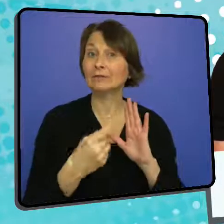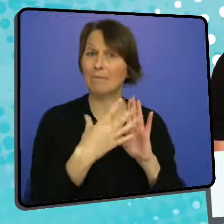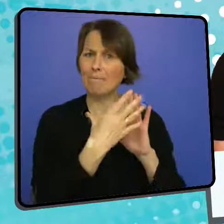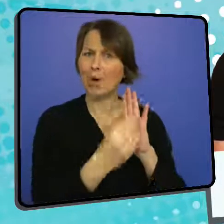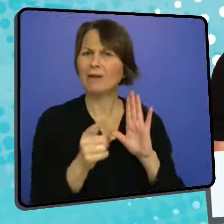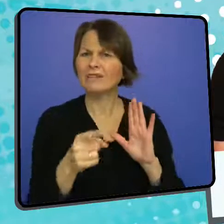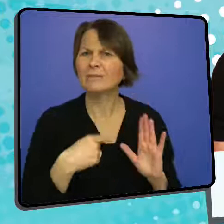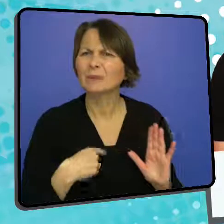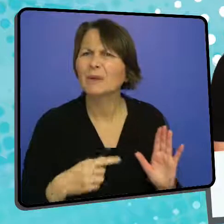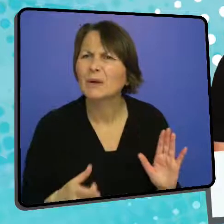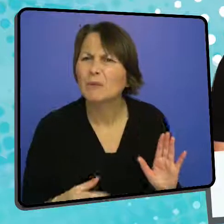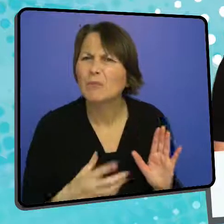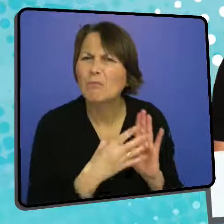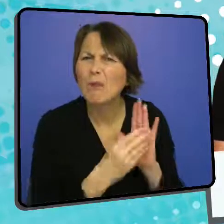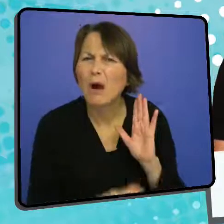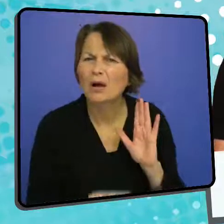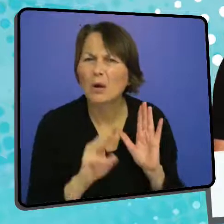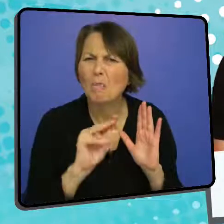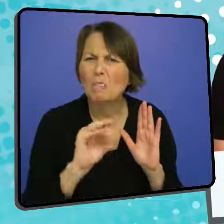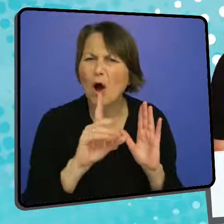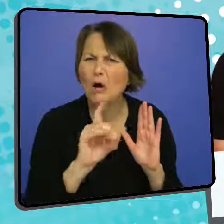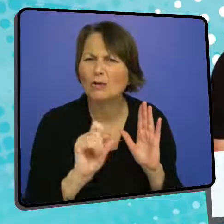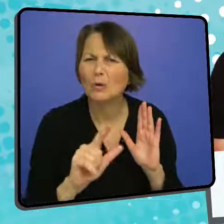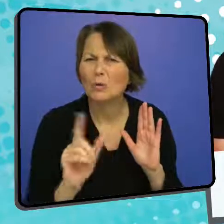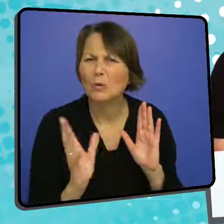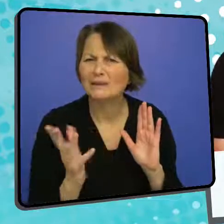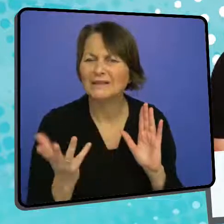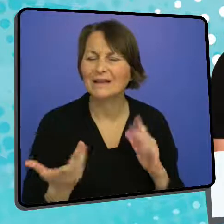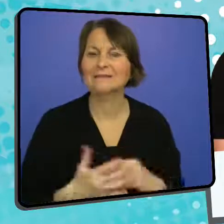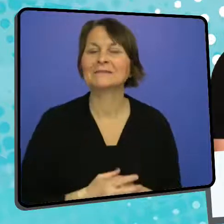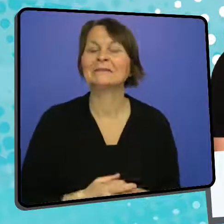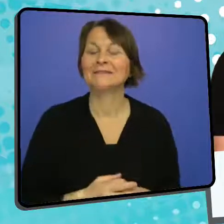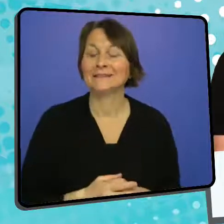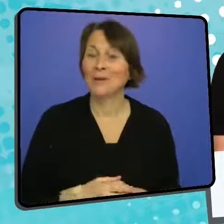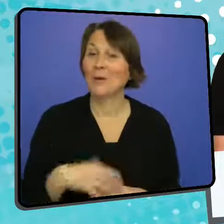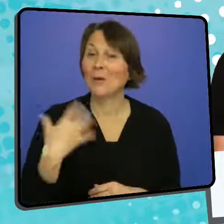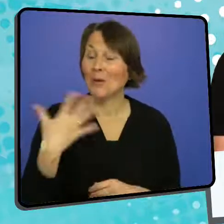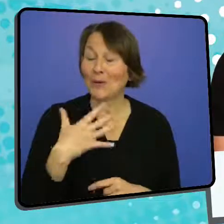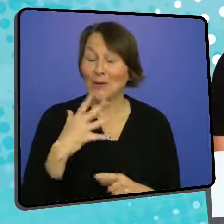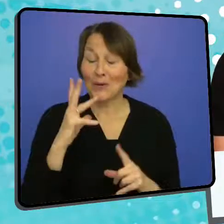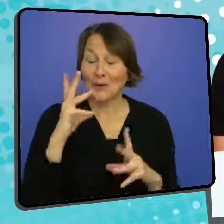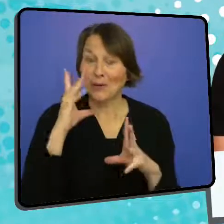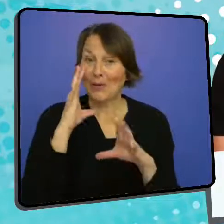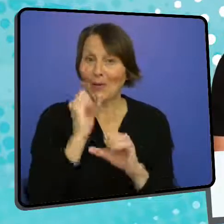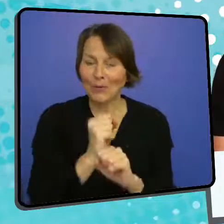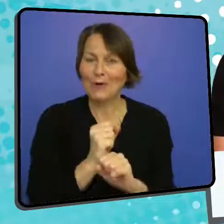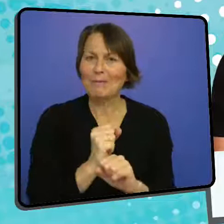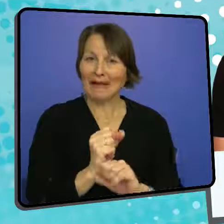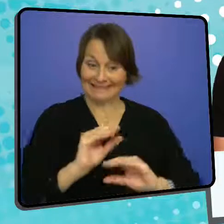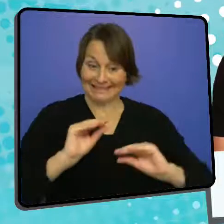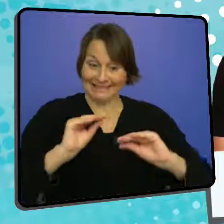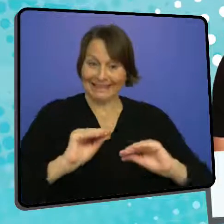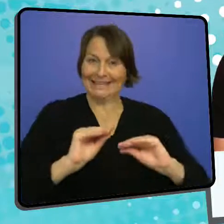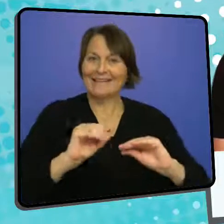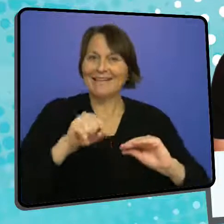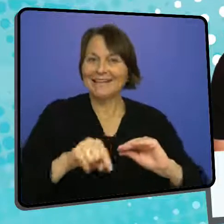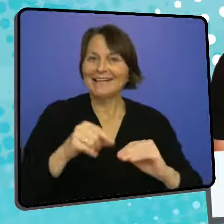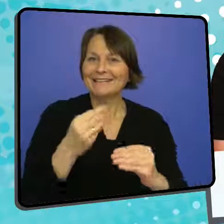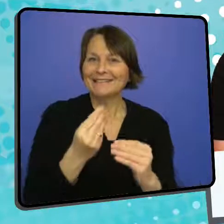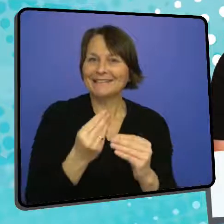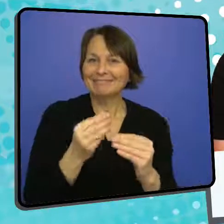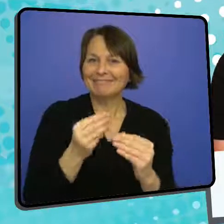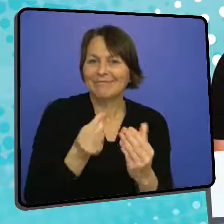what is a model? And it is fascinating, because until you have to teach it, you never realize